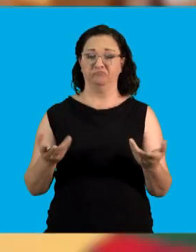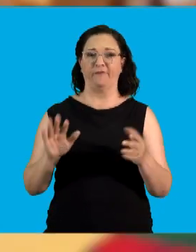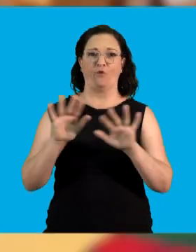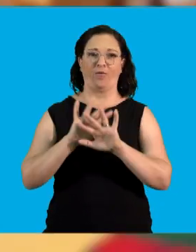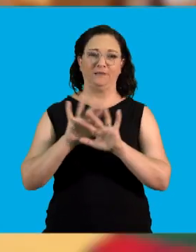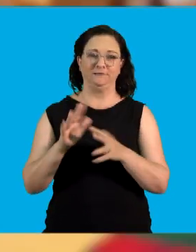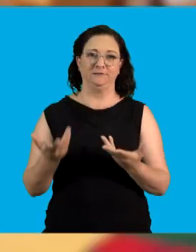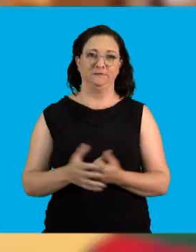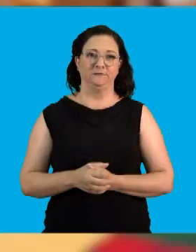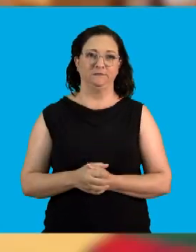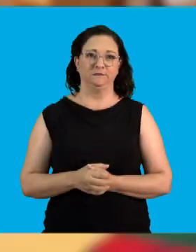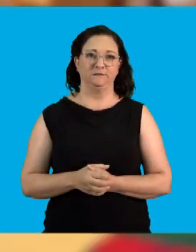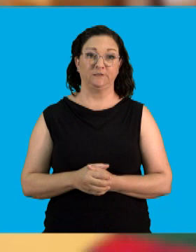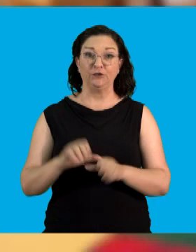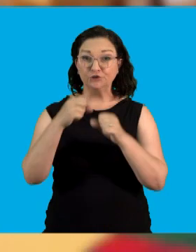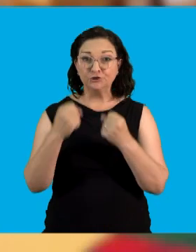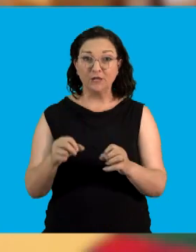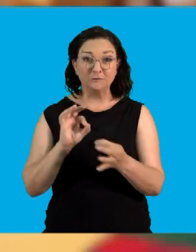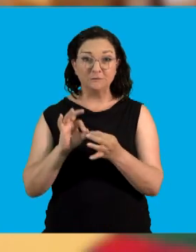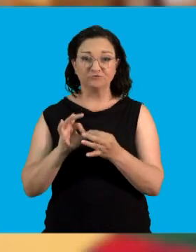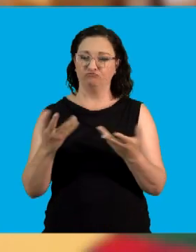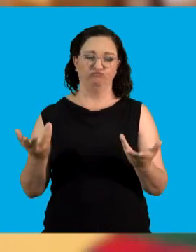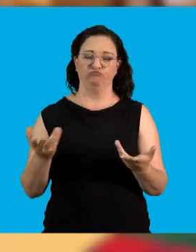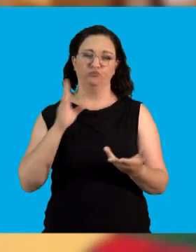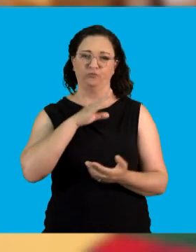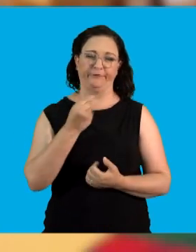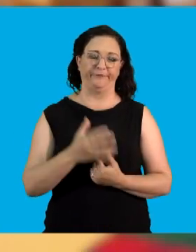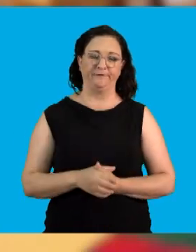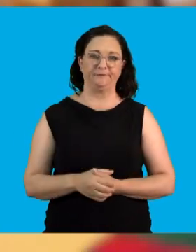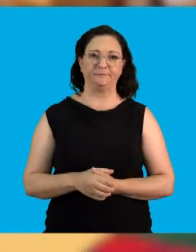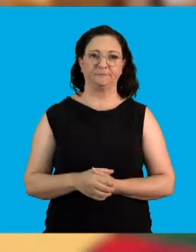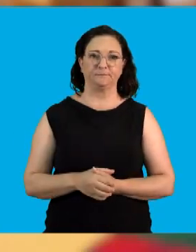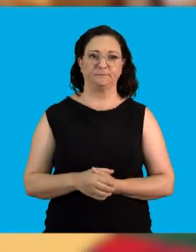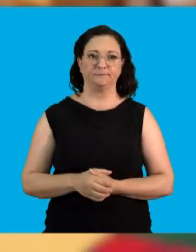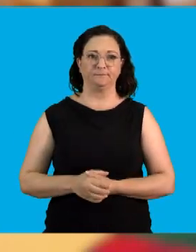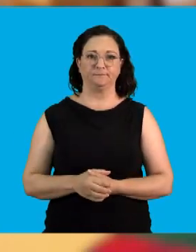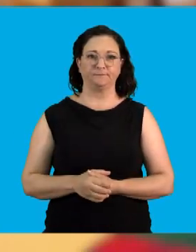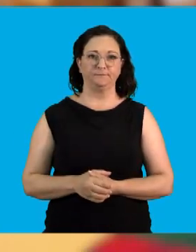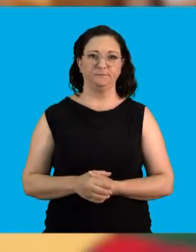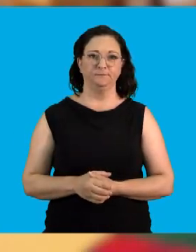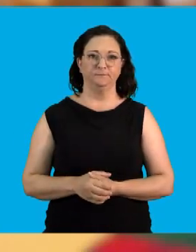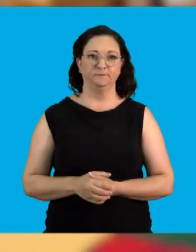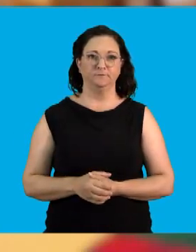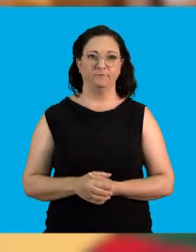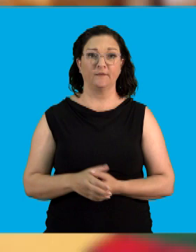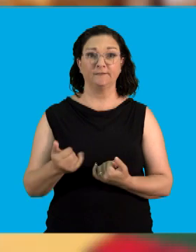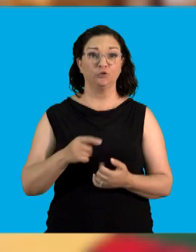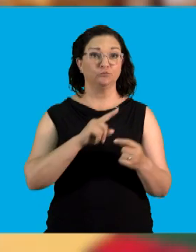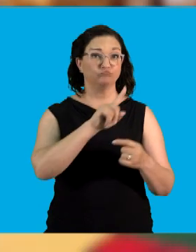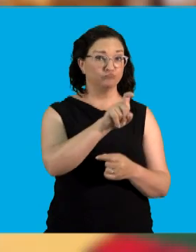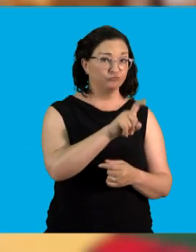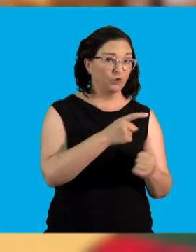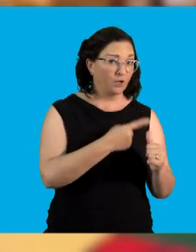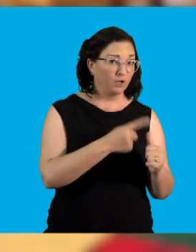no specific movement for the gases, and also they don't have a specific shape, that is the gases. So now, with